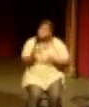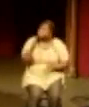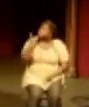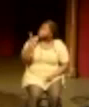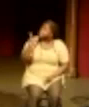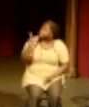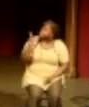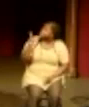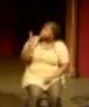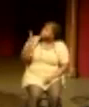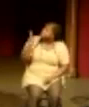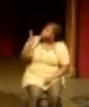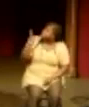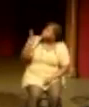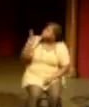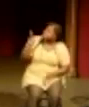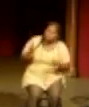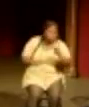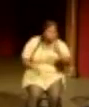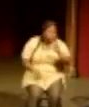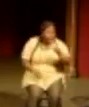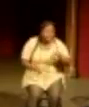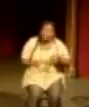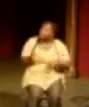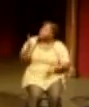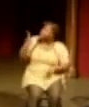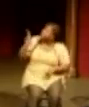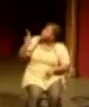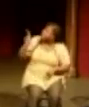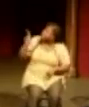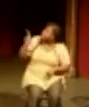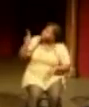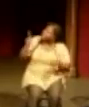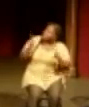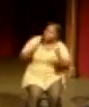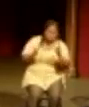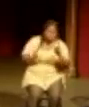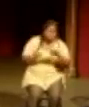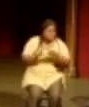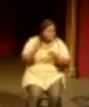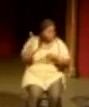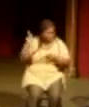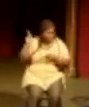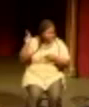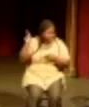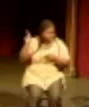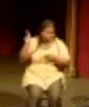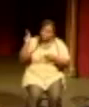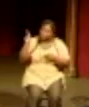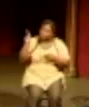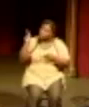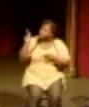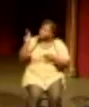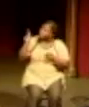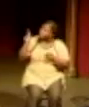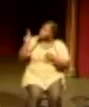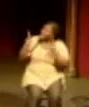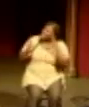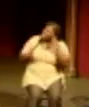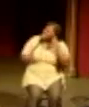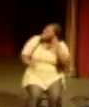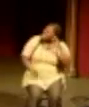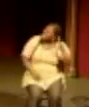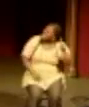the right, Randy Villegas, Marla Procknow did a wonderful job bringing in fabulous speakers. I think this is Dr.